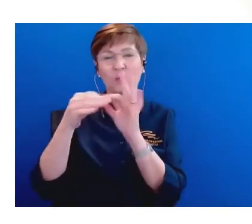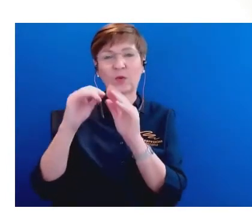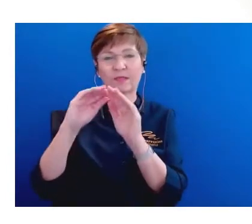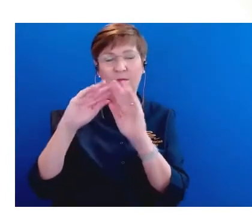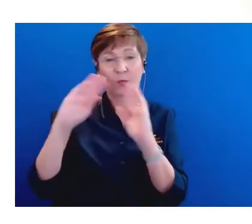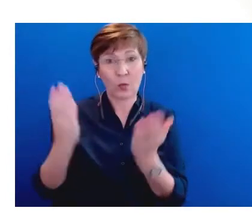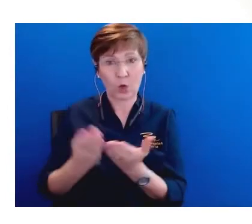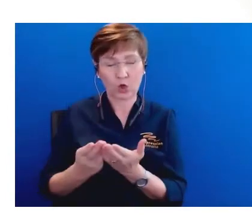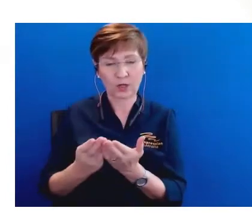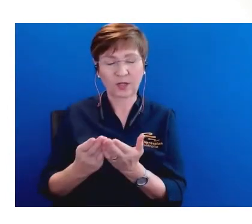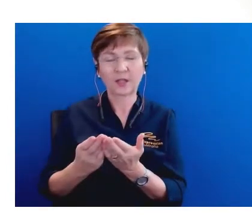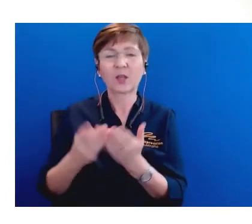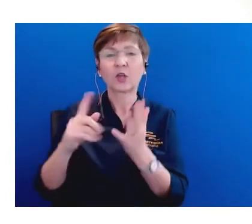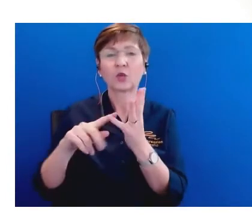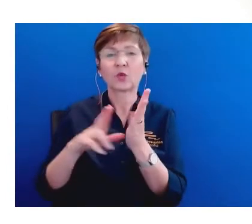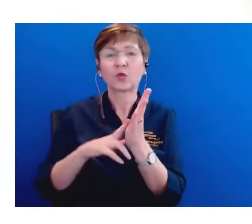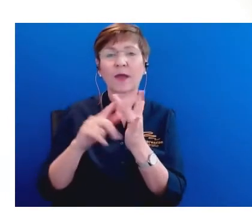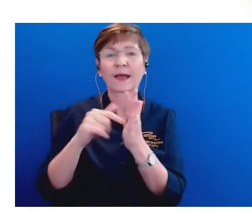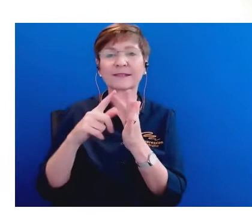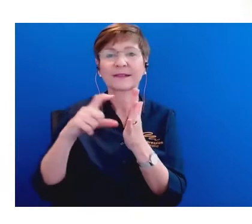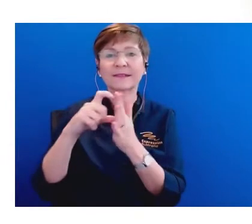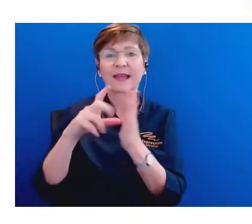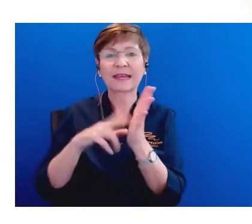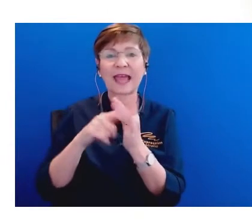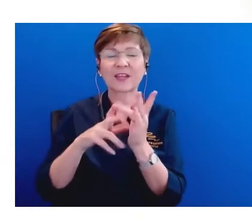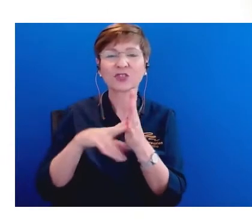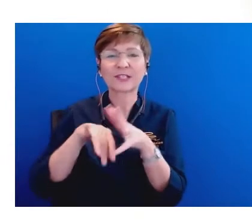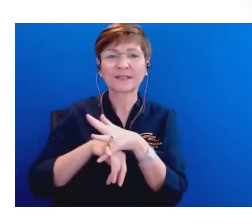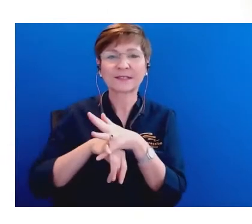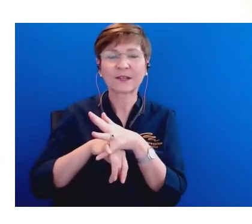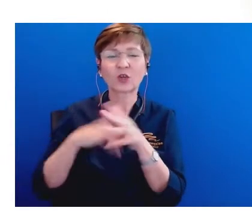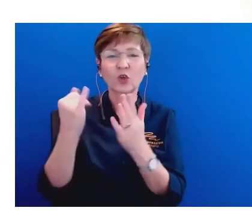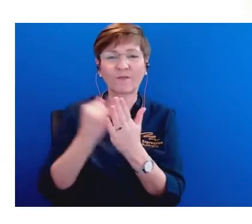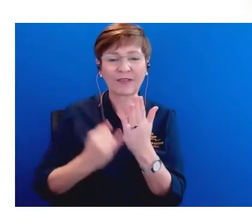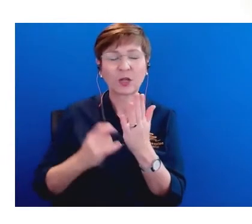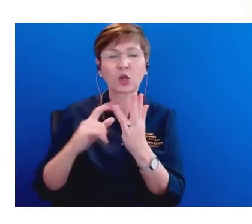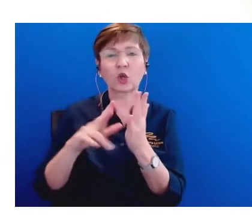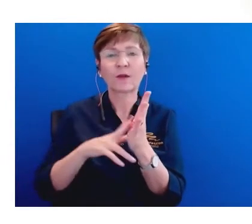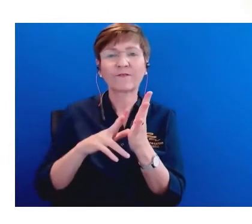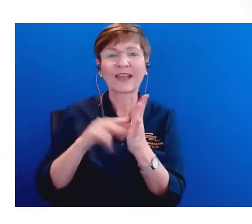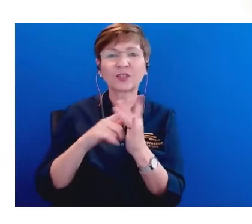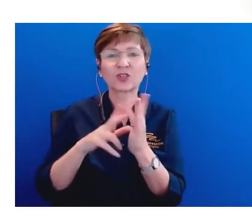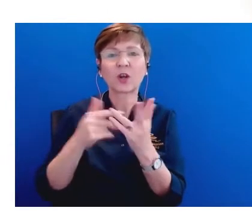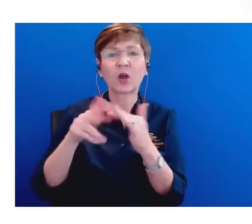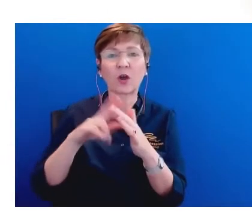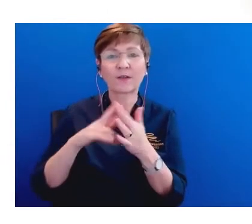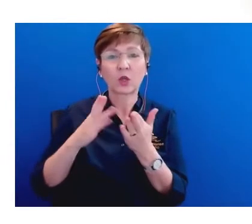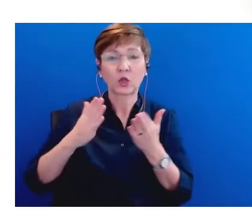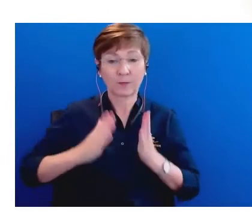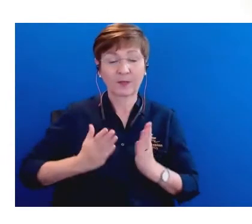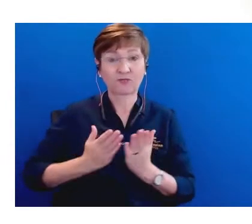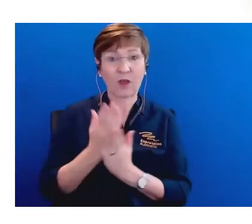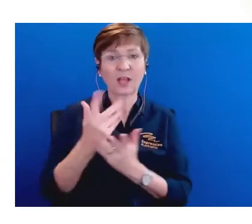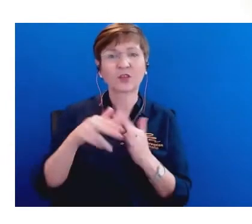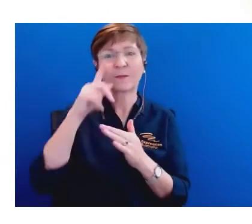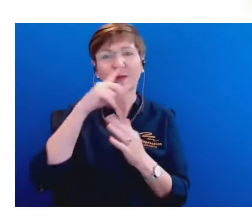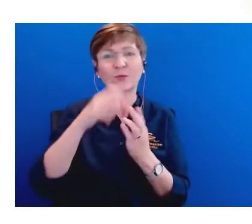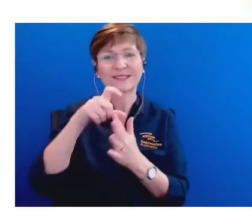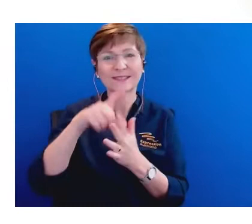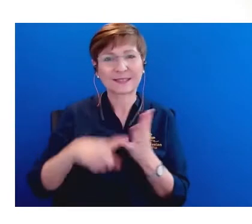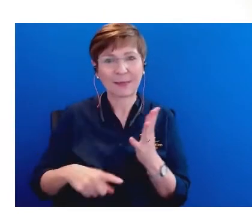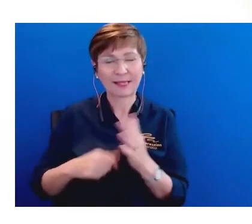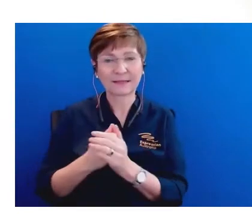Rights of Persons with Disabilities in 2008. And that emphasised that all people, regardless of diagnosis